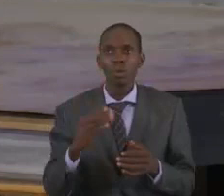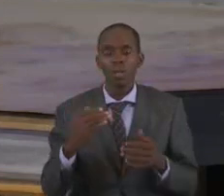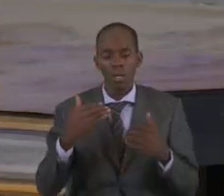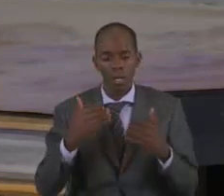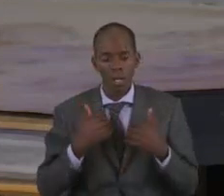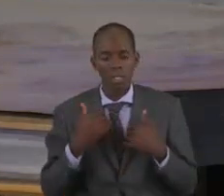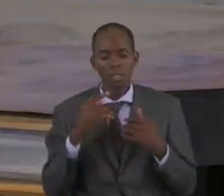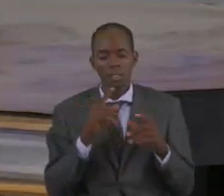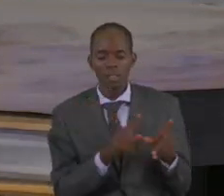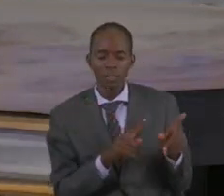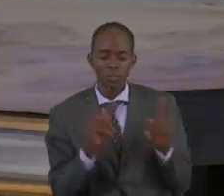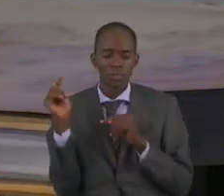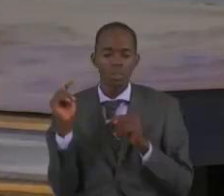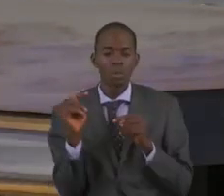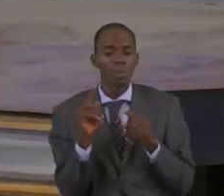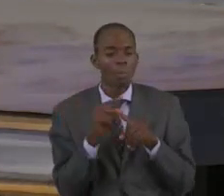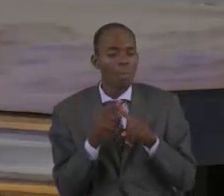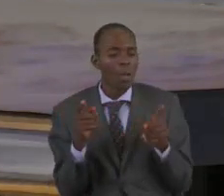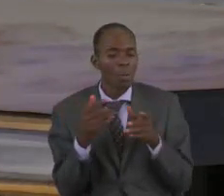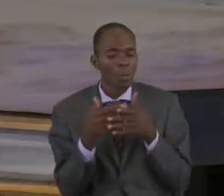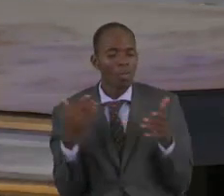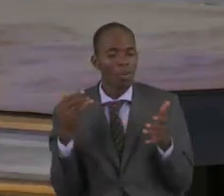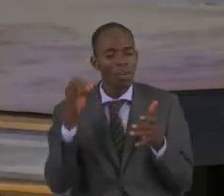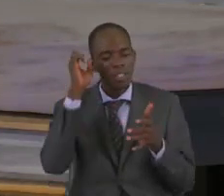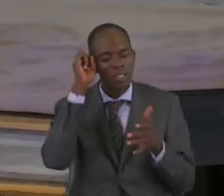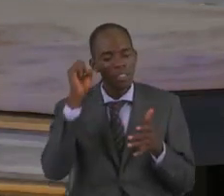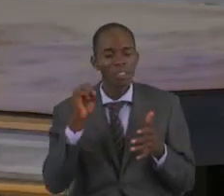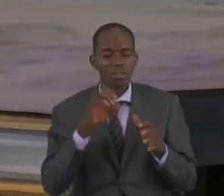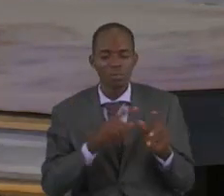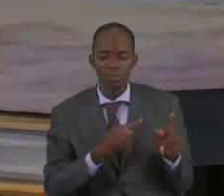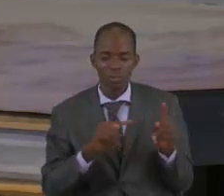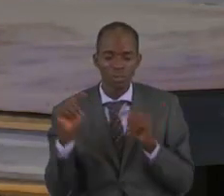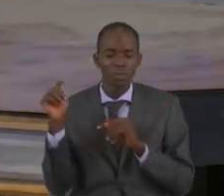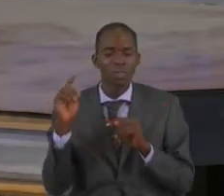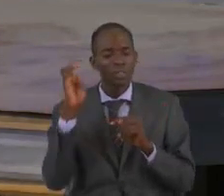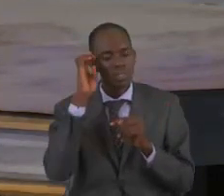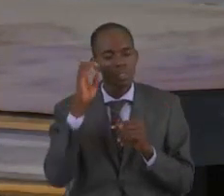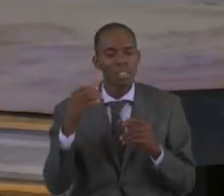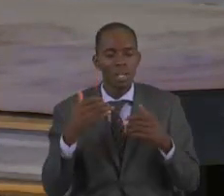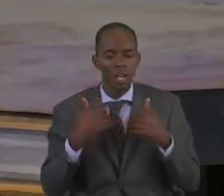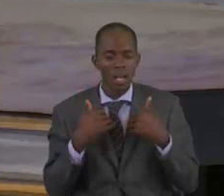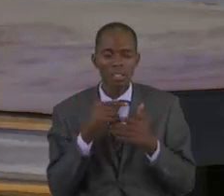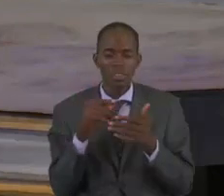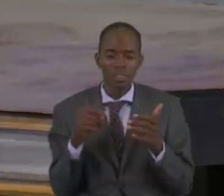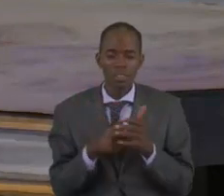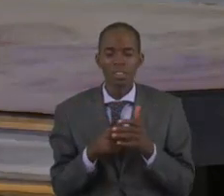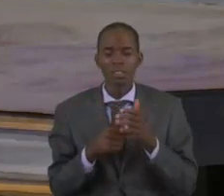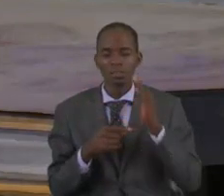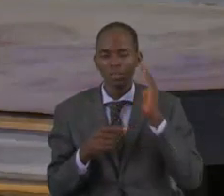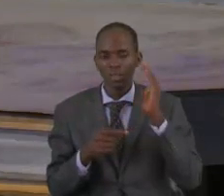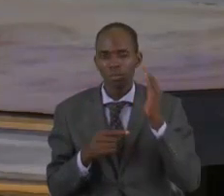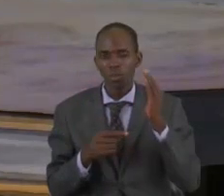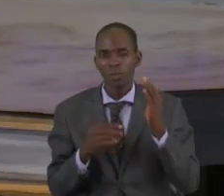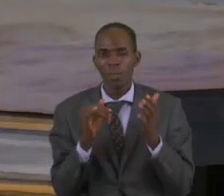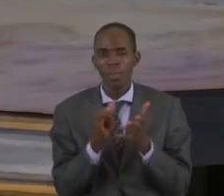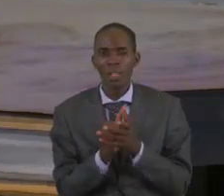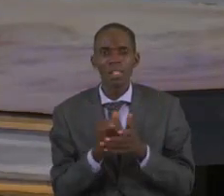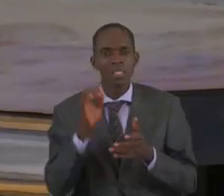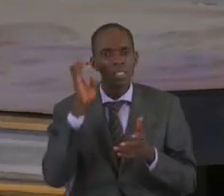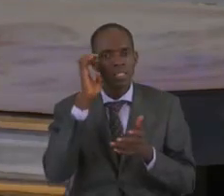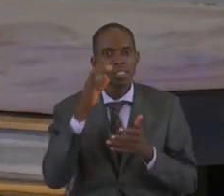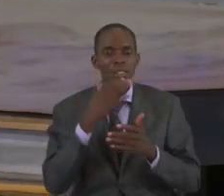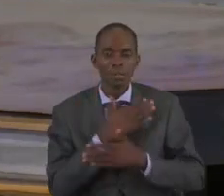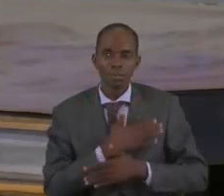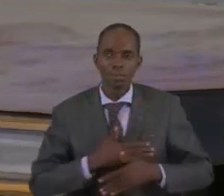For before his translation, he had this testimony that he